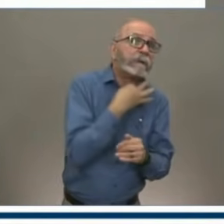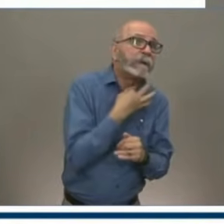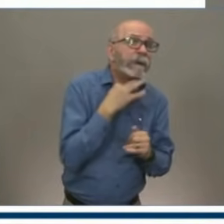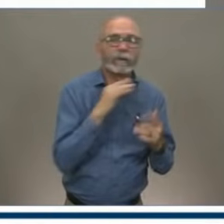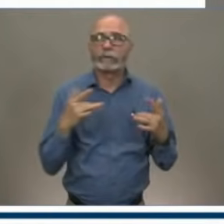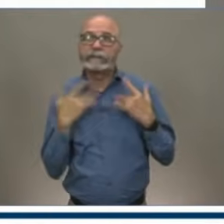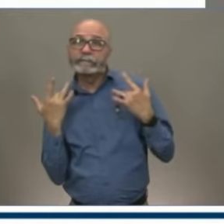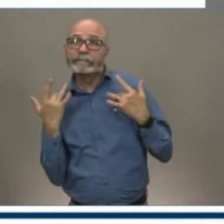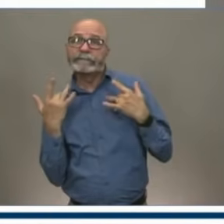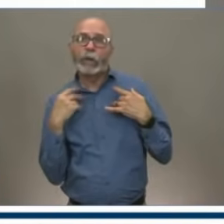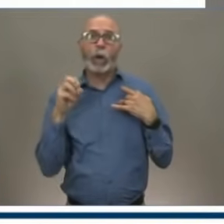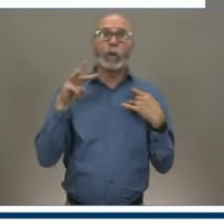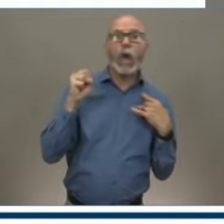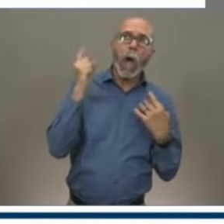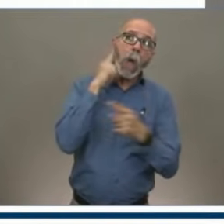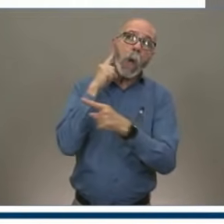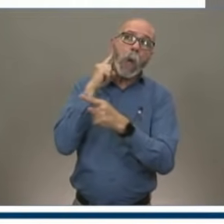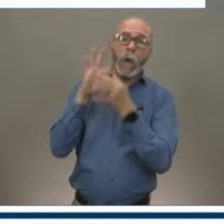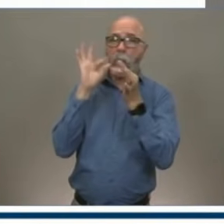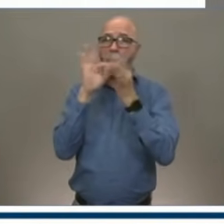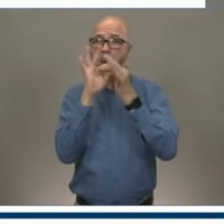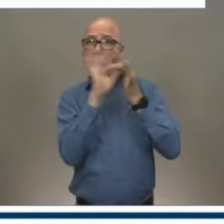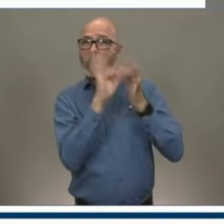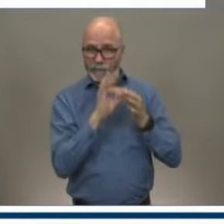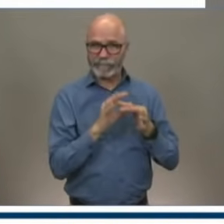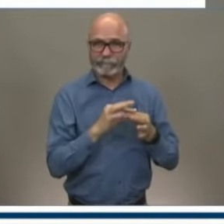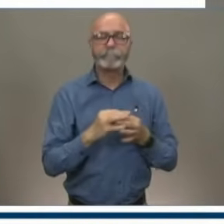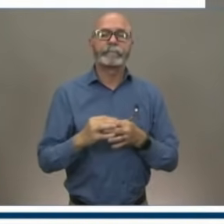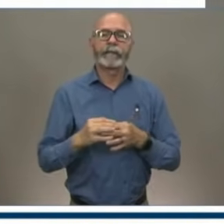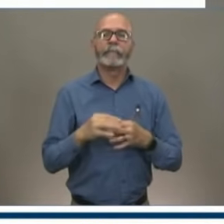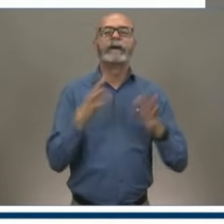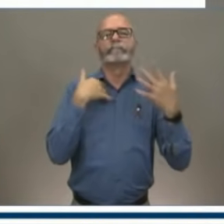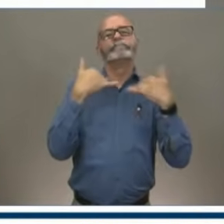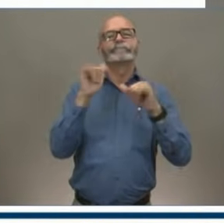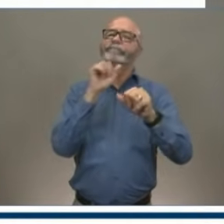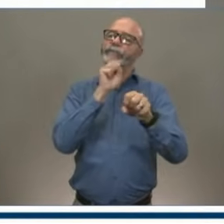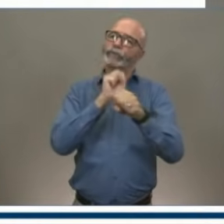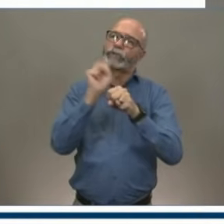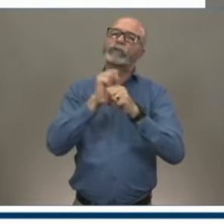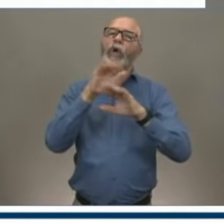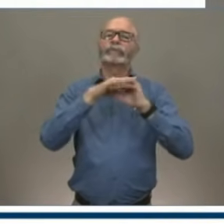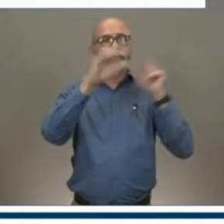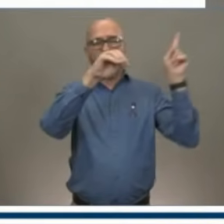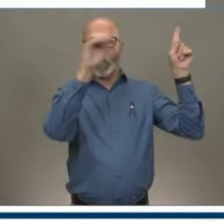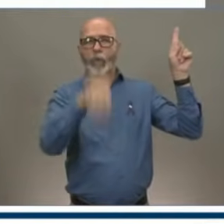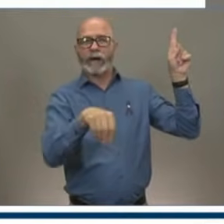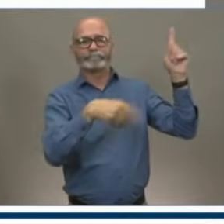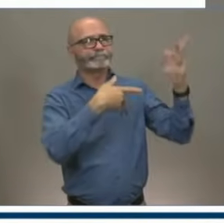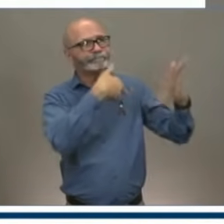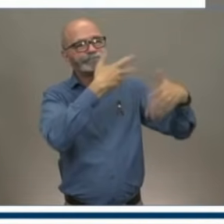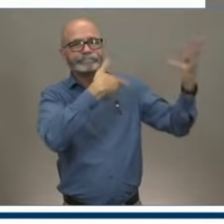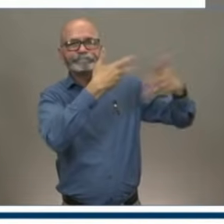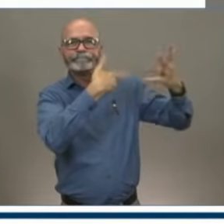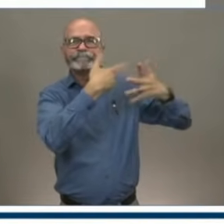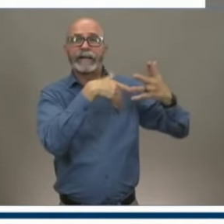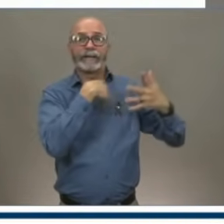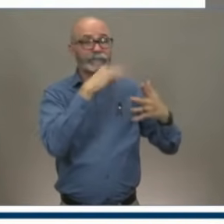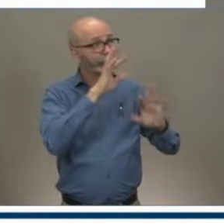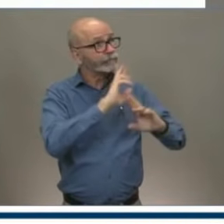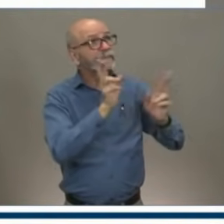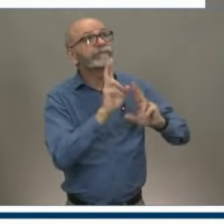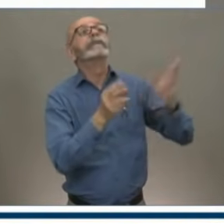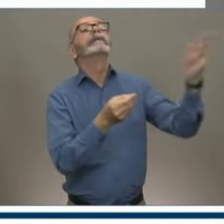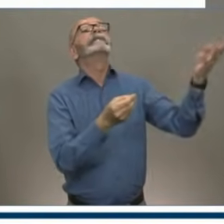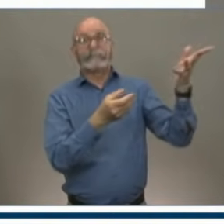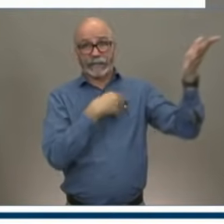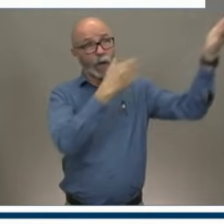of activity. We continue to work closely with our colleagues in Ottawa to make sure we are ready to accept the first doses of vaccine as